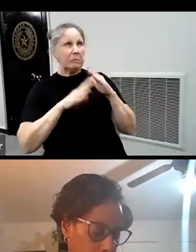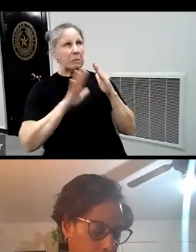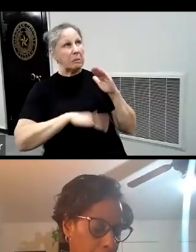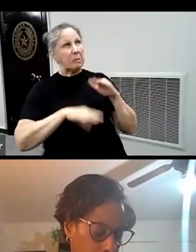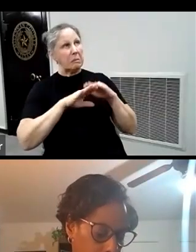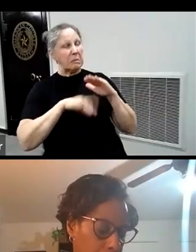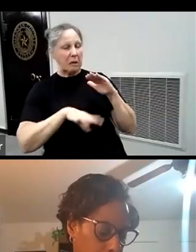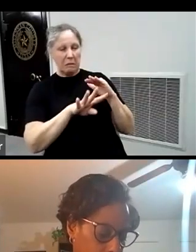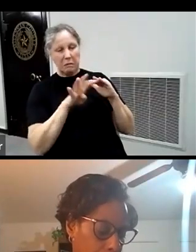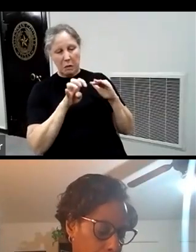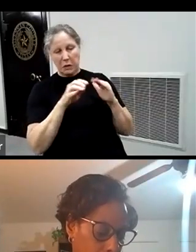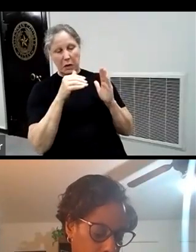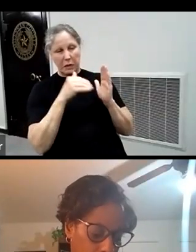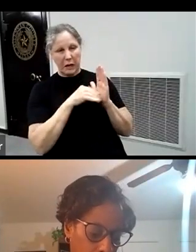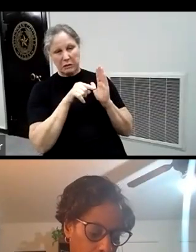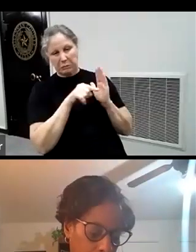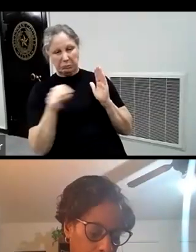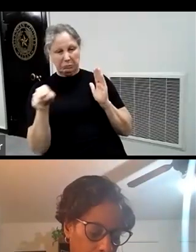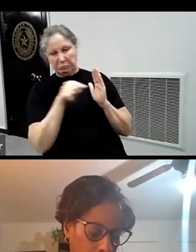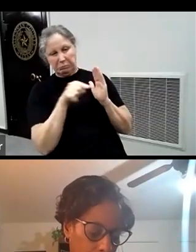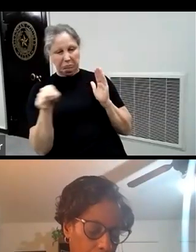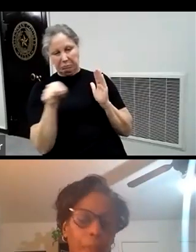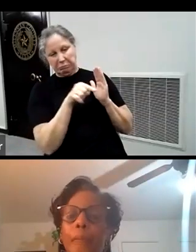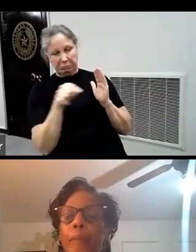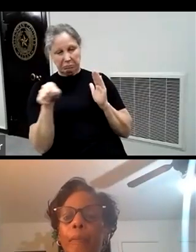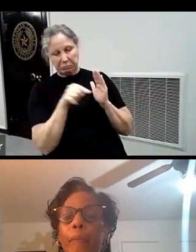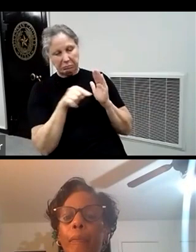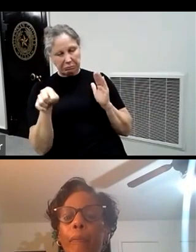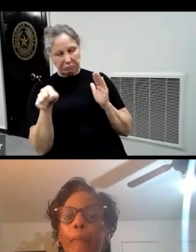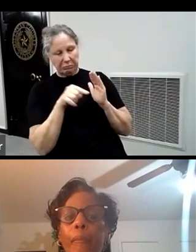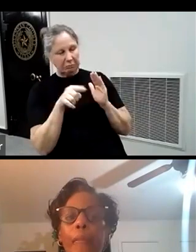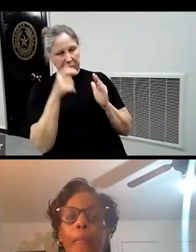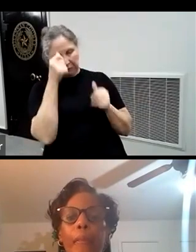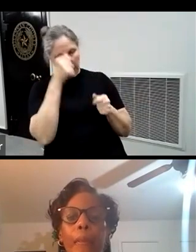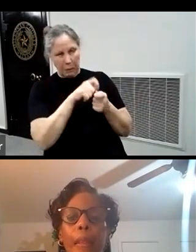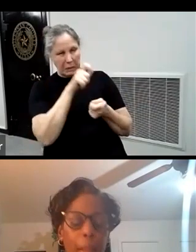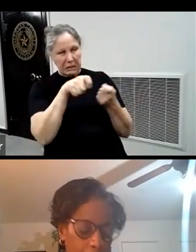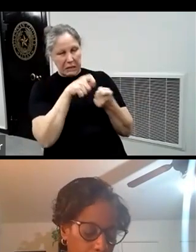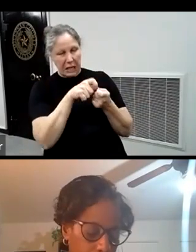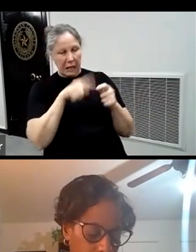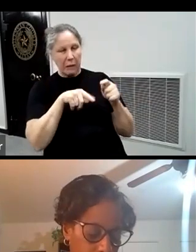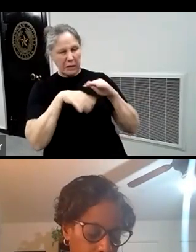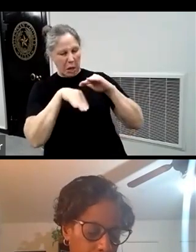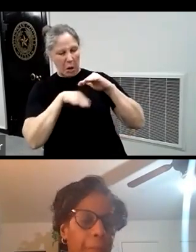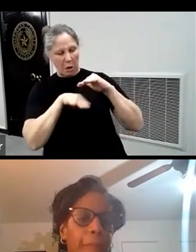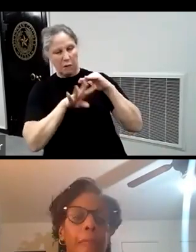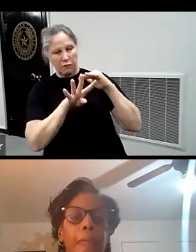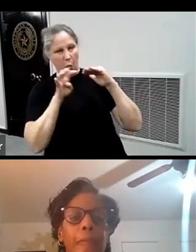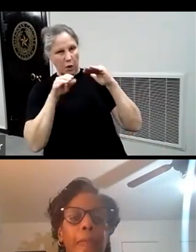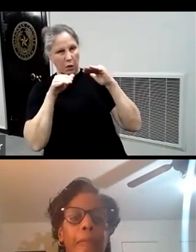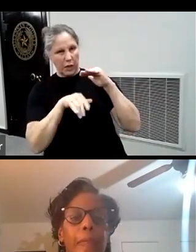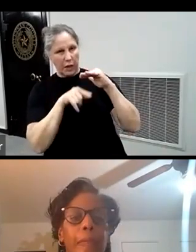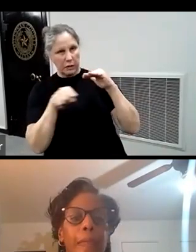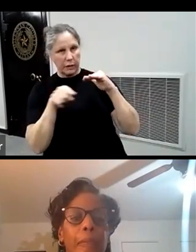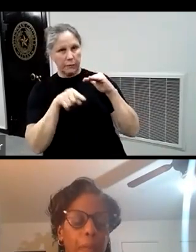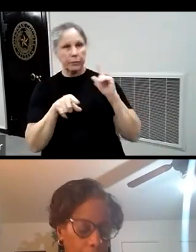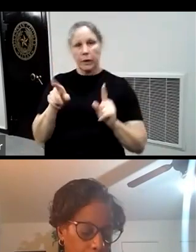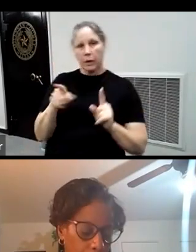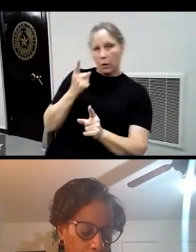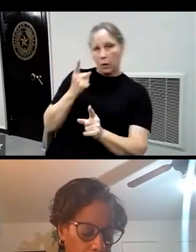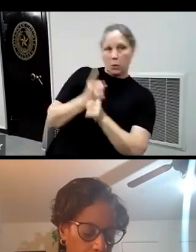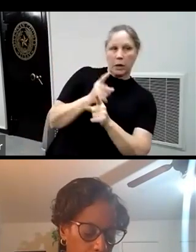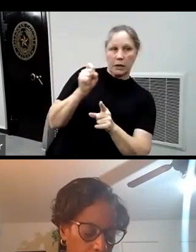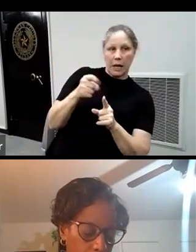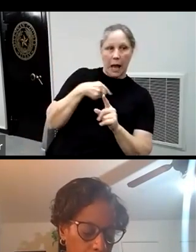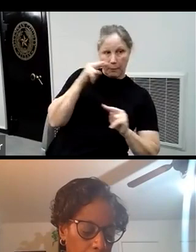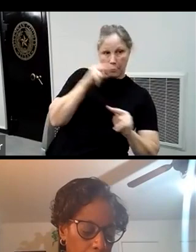something $1,000 for, I can't remember the exact amount. Right. That's right, Mike. I'm